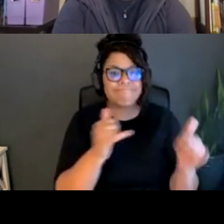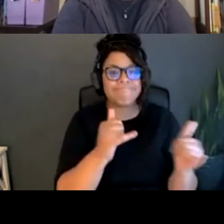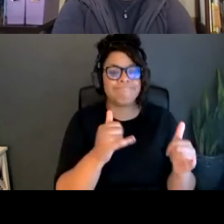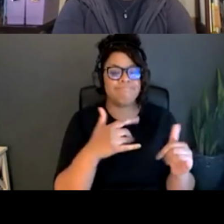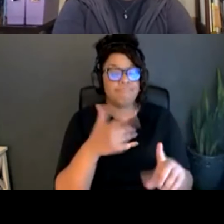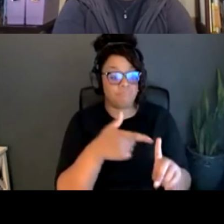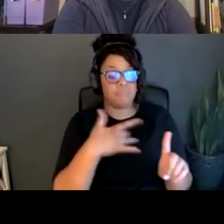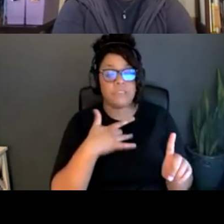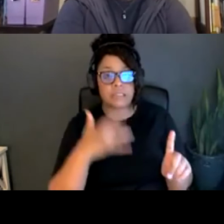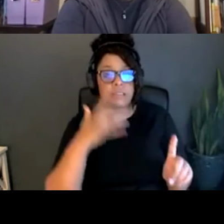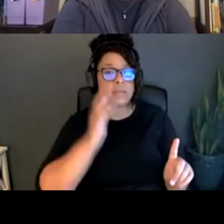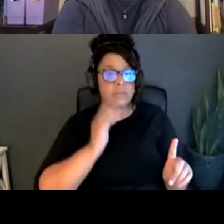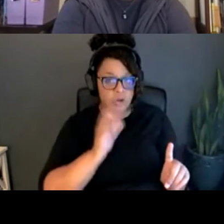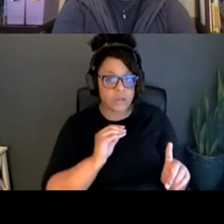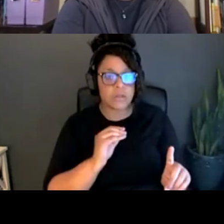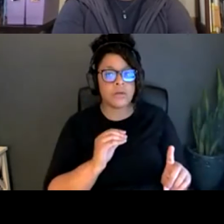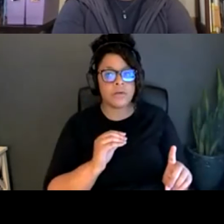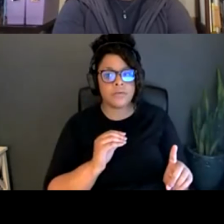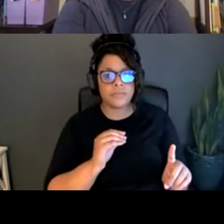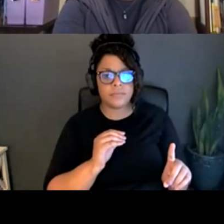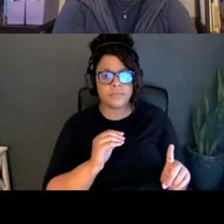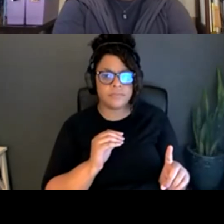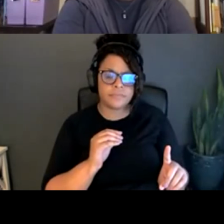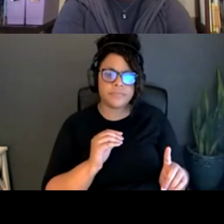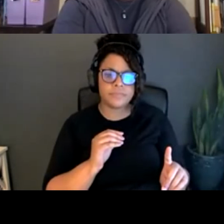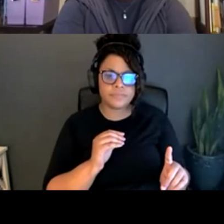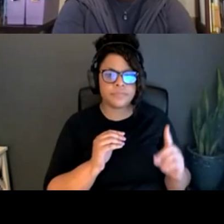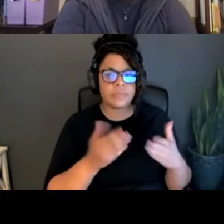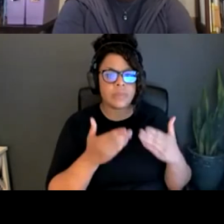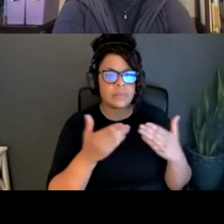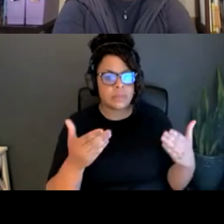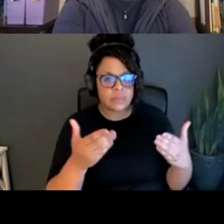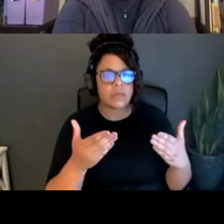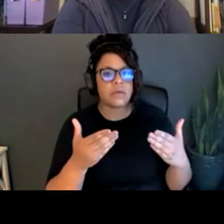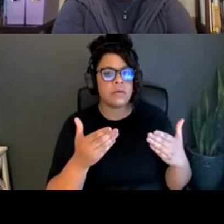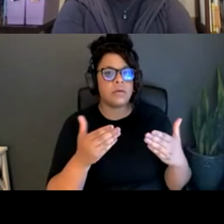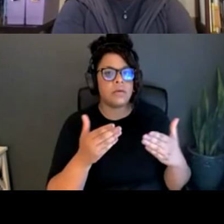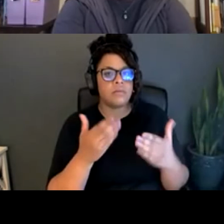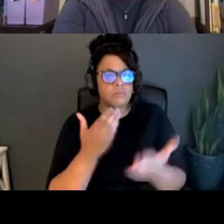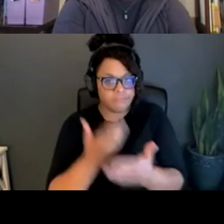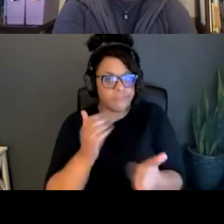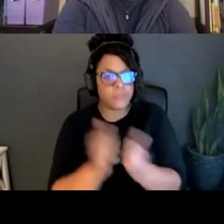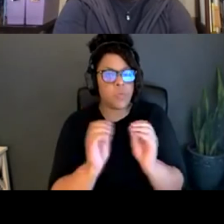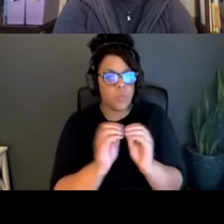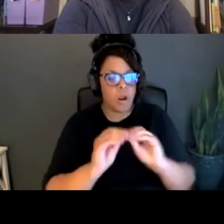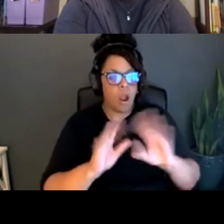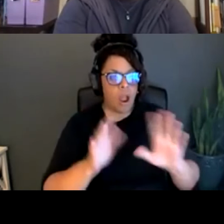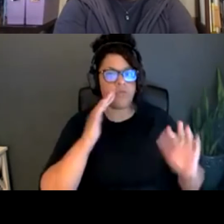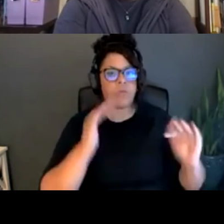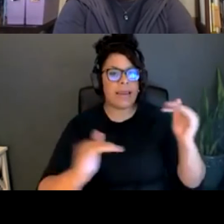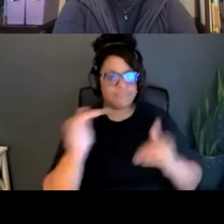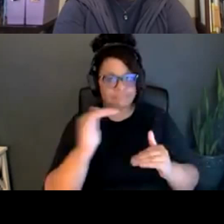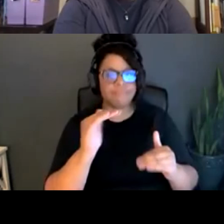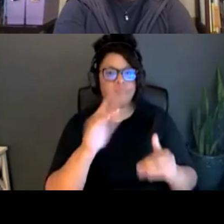often experience the things around inequities, racism, and discrimination. And so